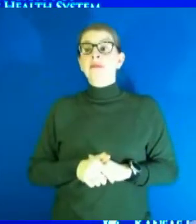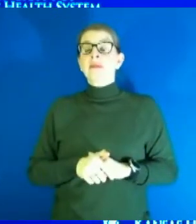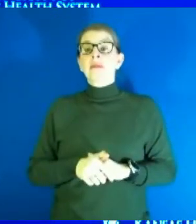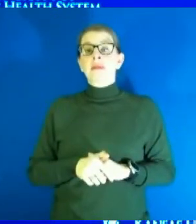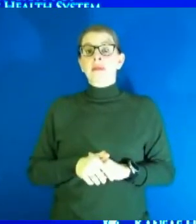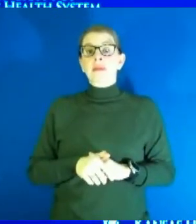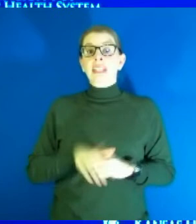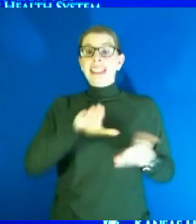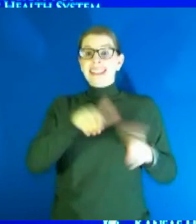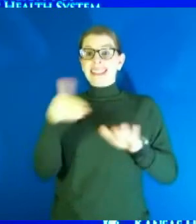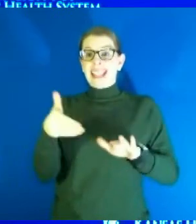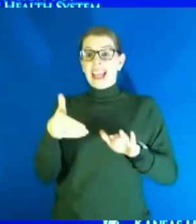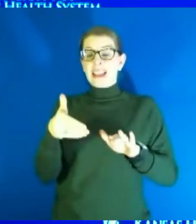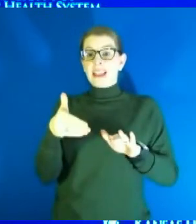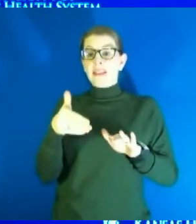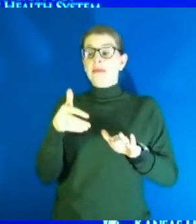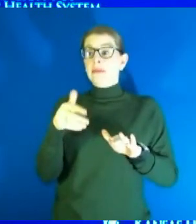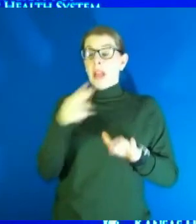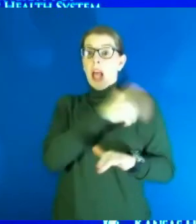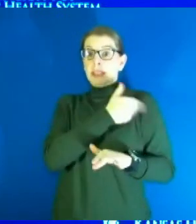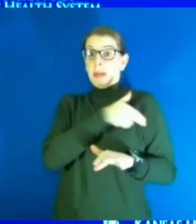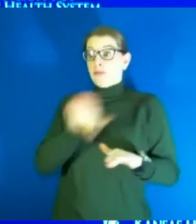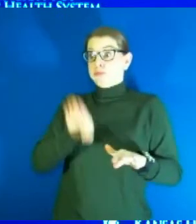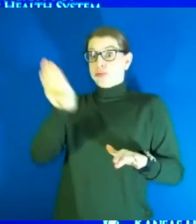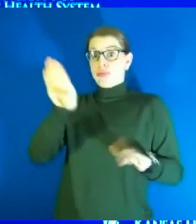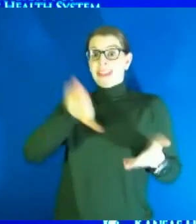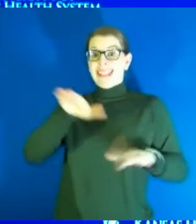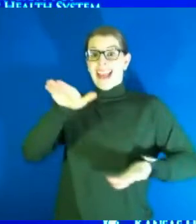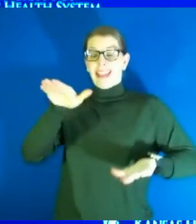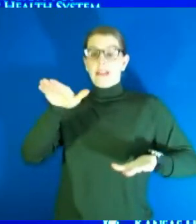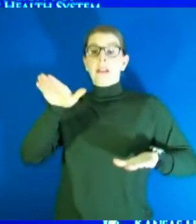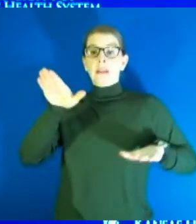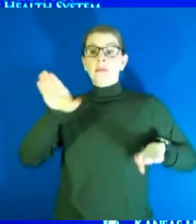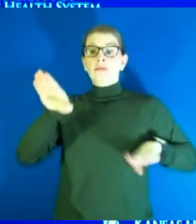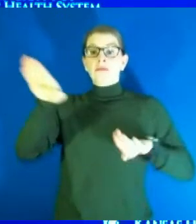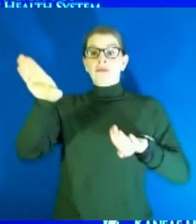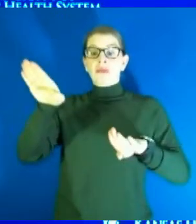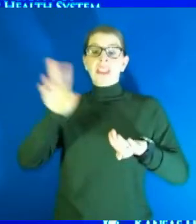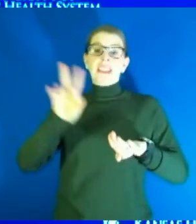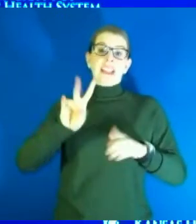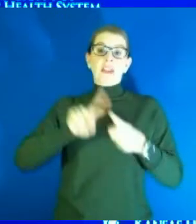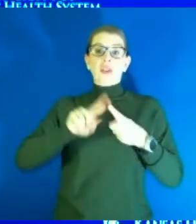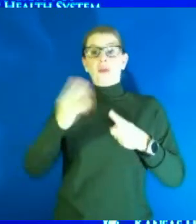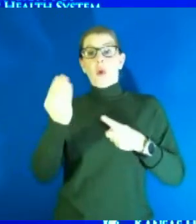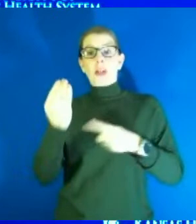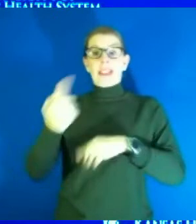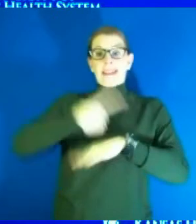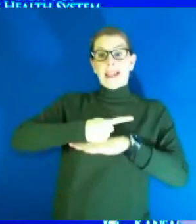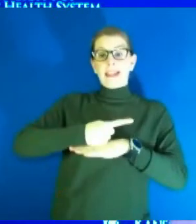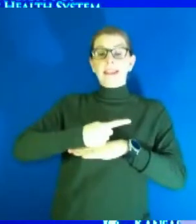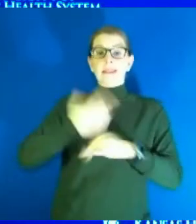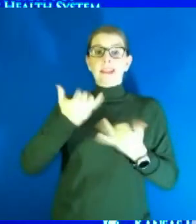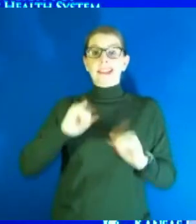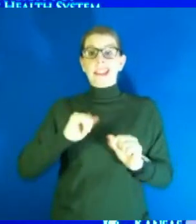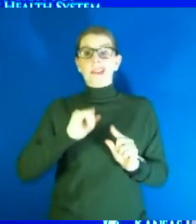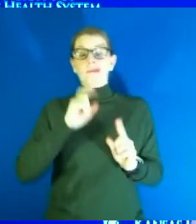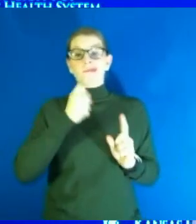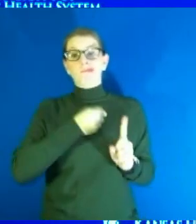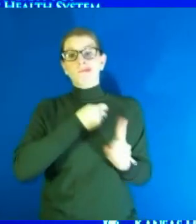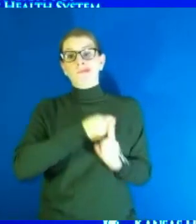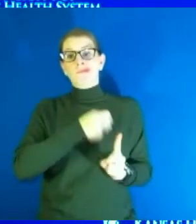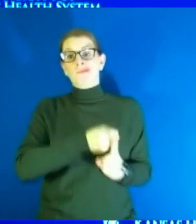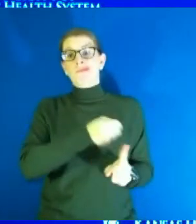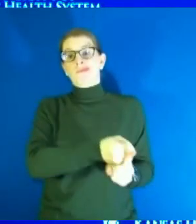follow hospitalizations by 7, 10, 14 days. And so we are still seeing that effect of those great number